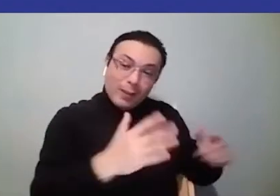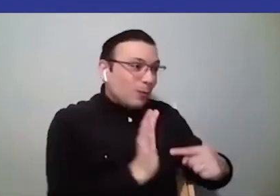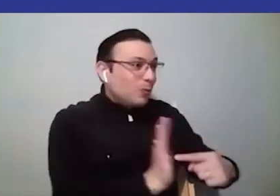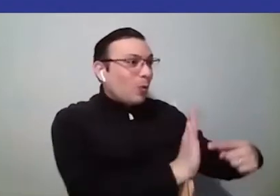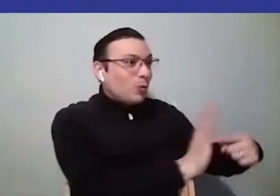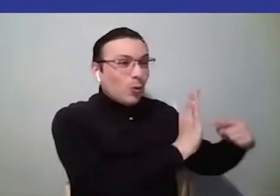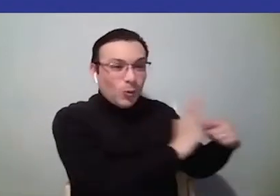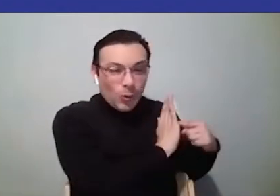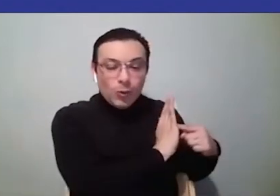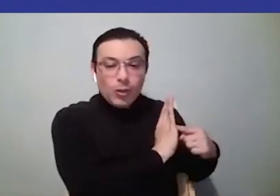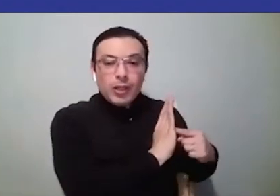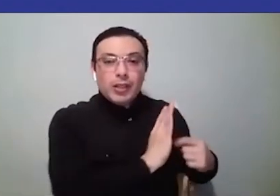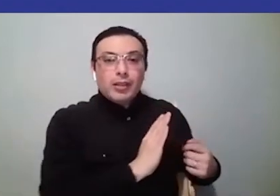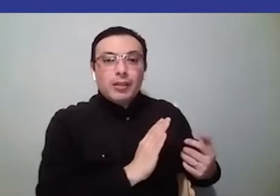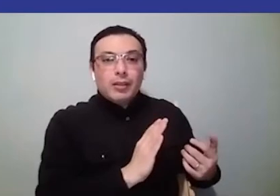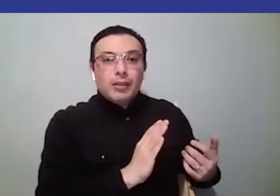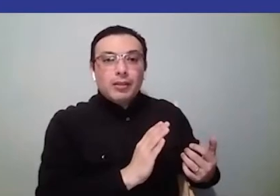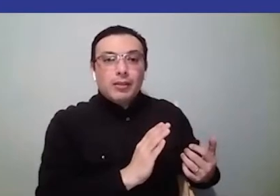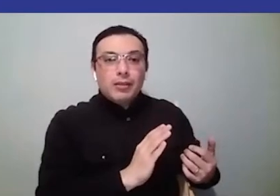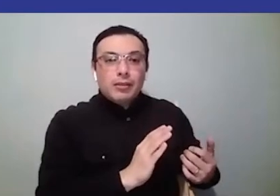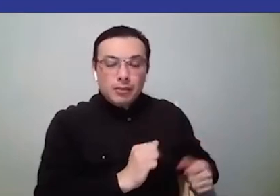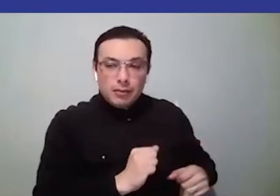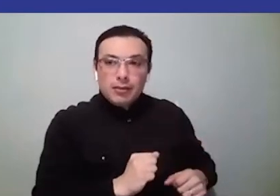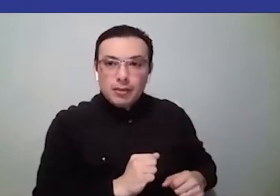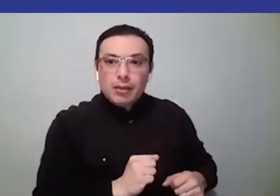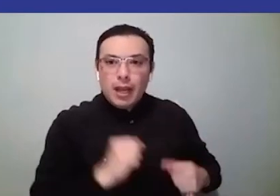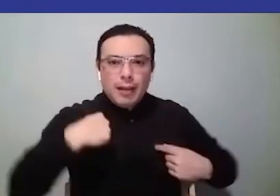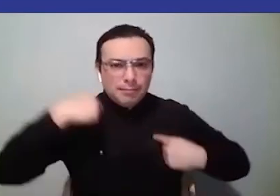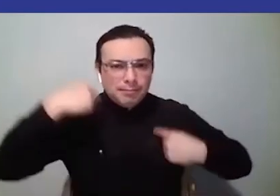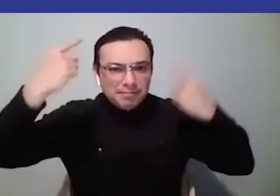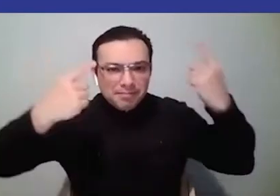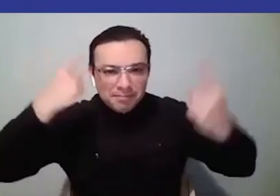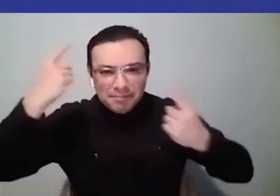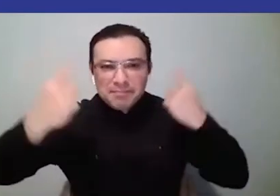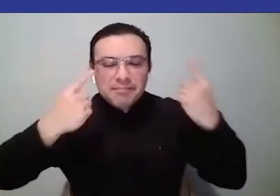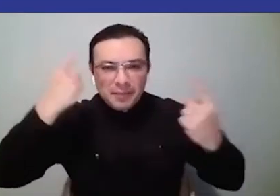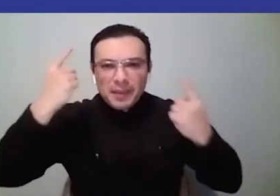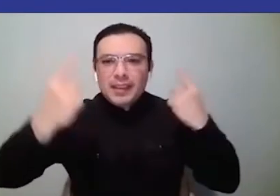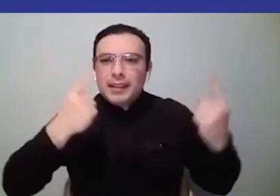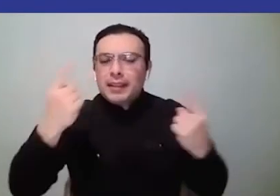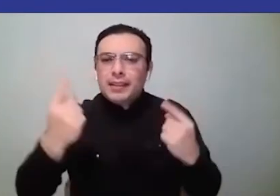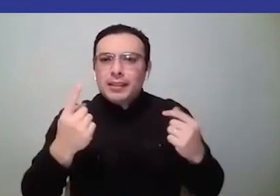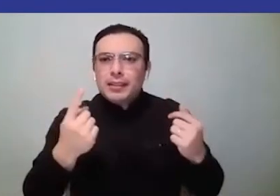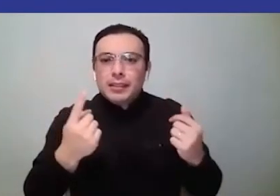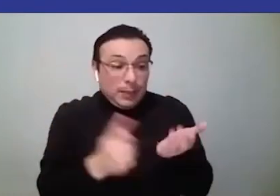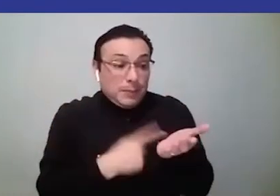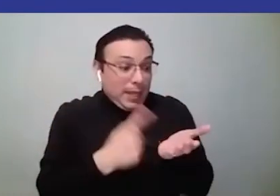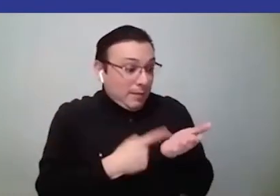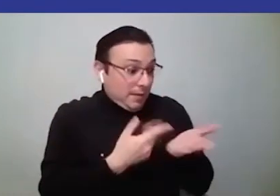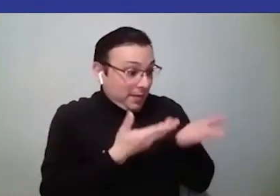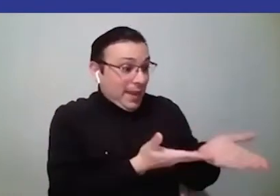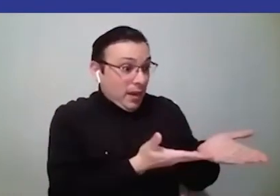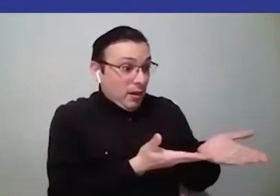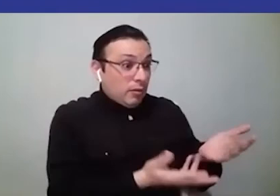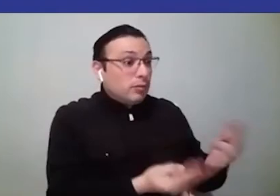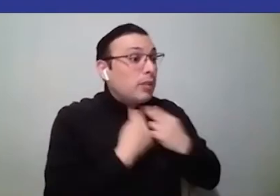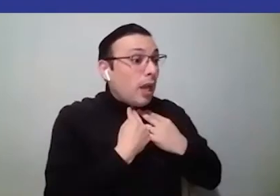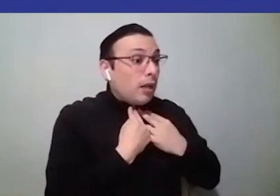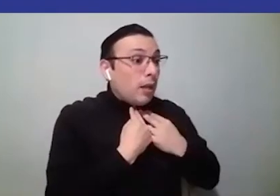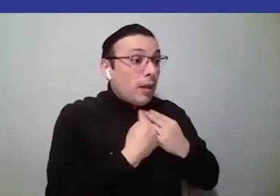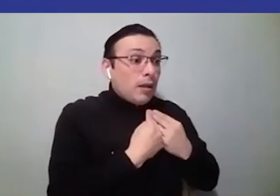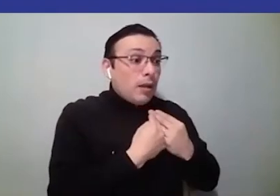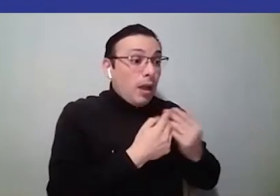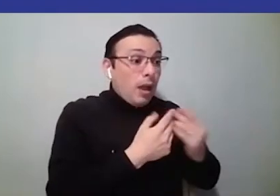relations that are spread across institutions and aren't ever to be reconnected. And so